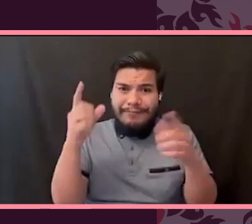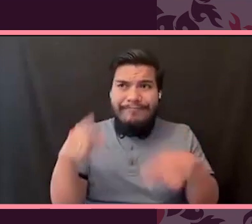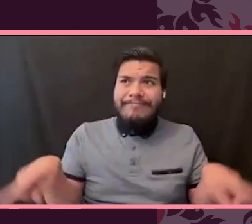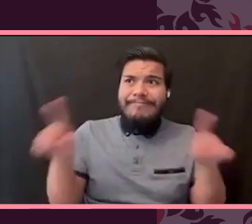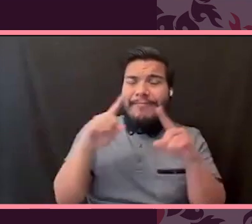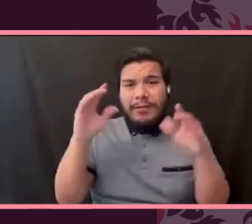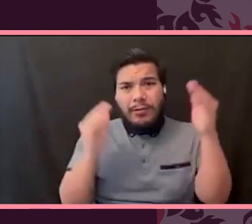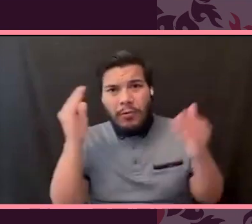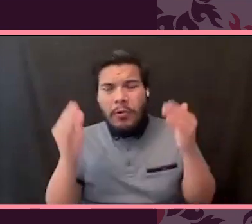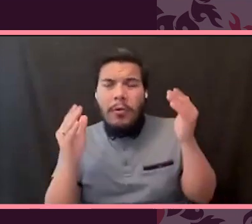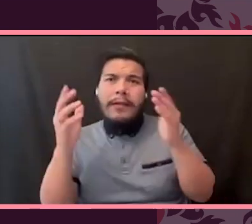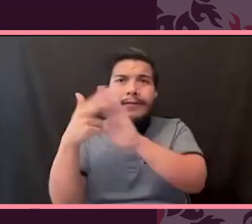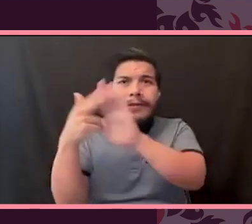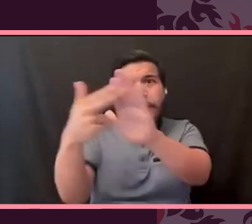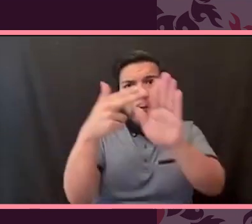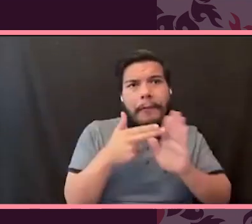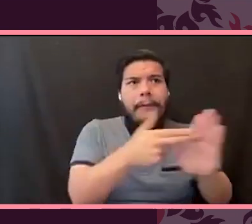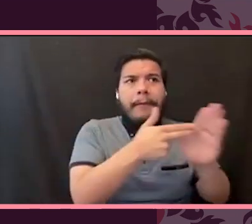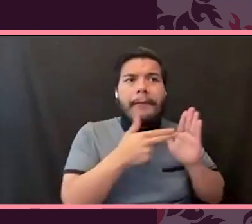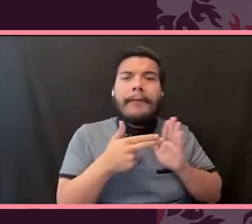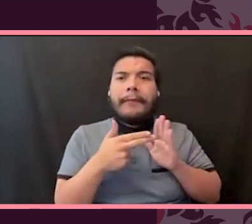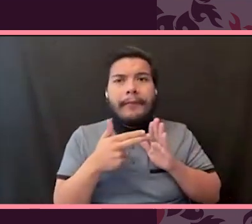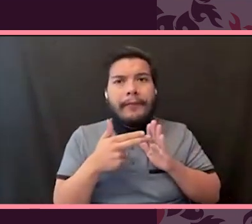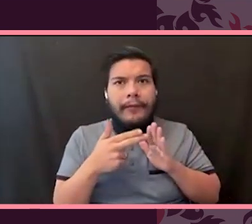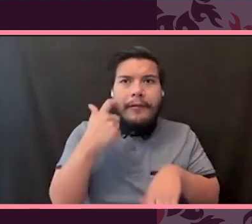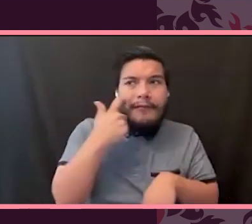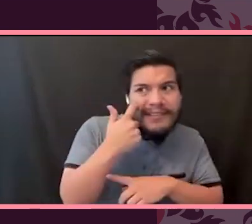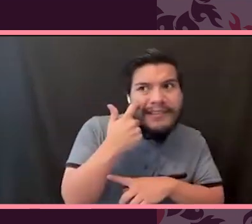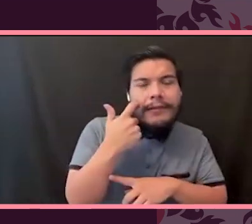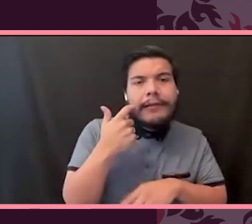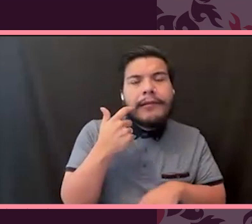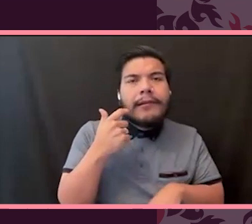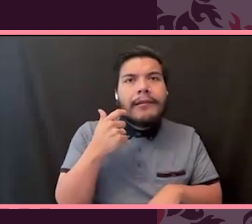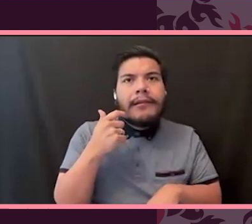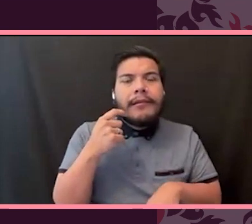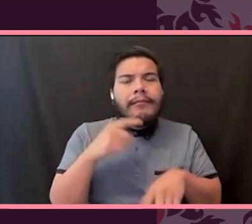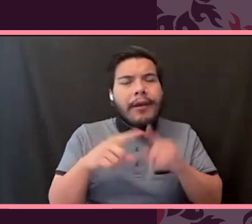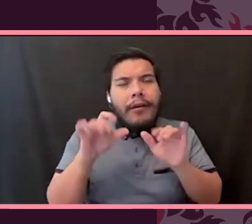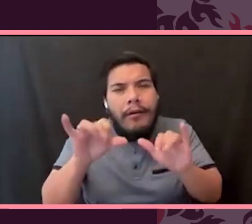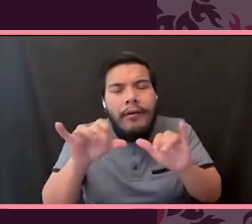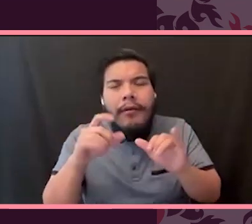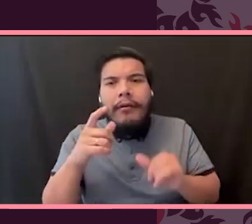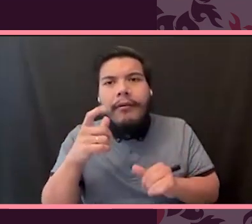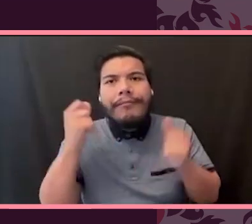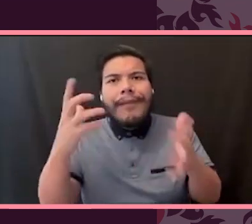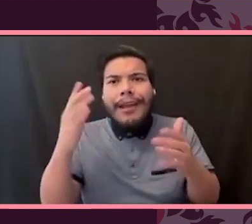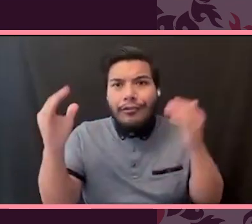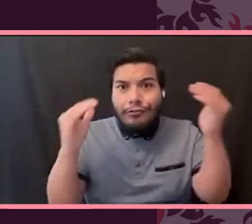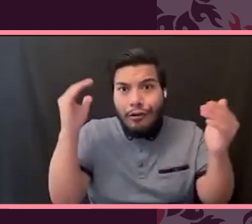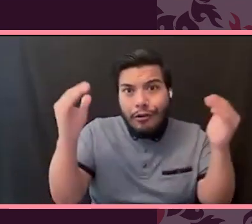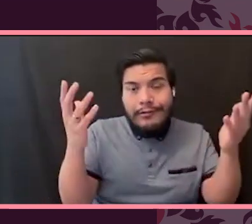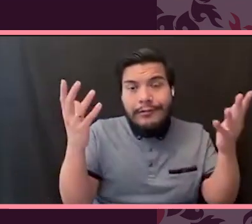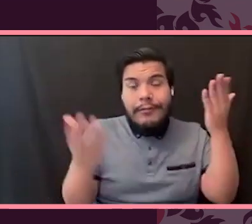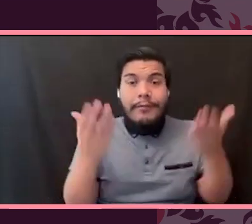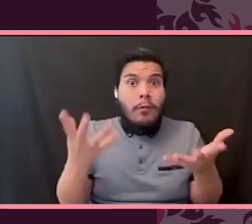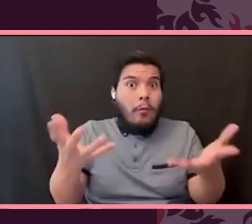saying that, you know, they've been diagnosed and had it recently, but I found that also many adults who may even want